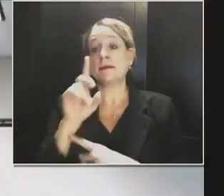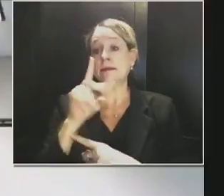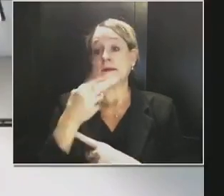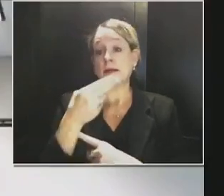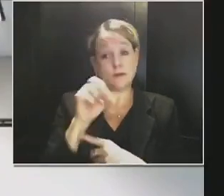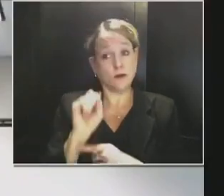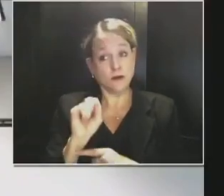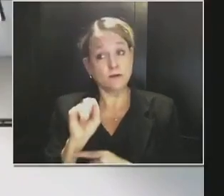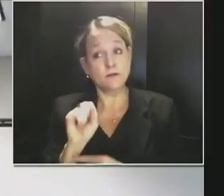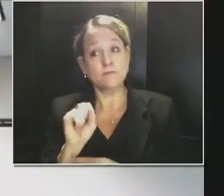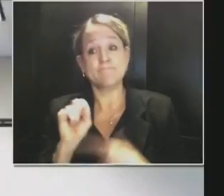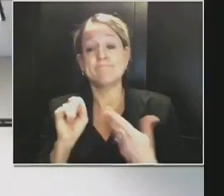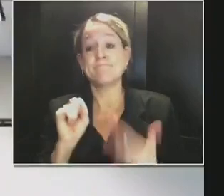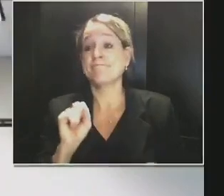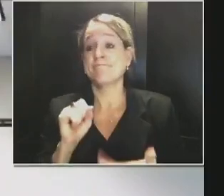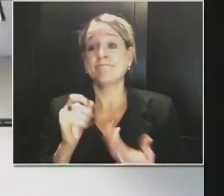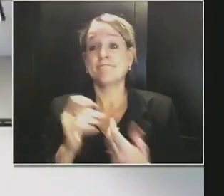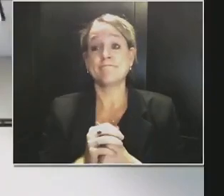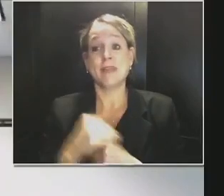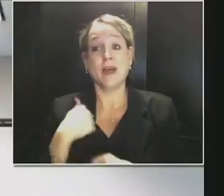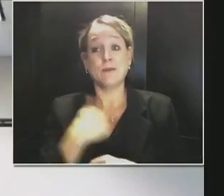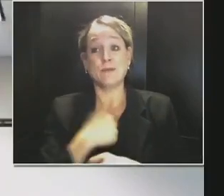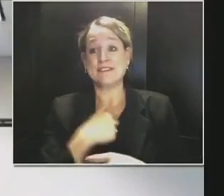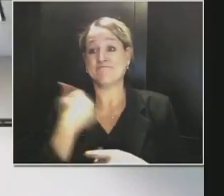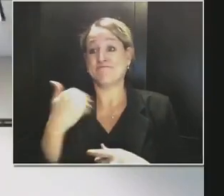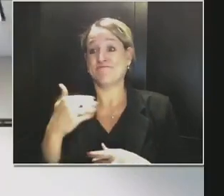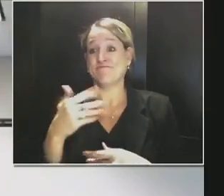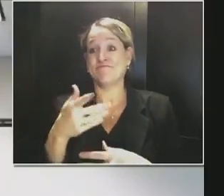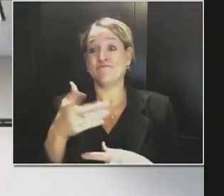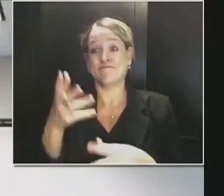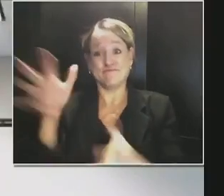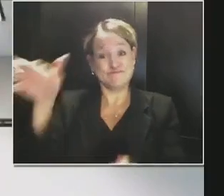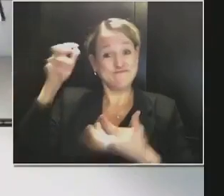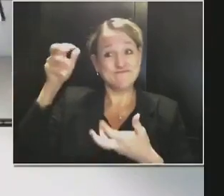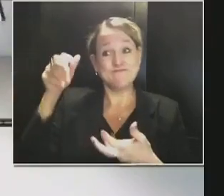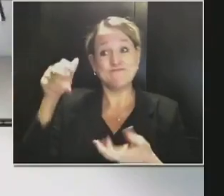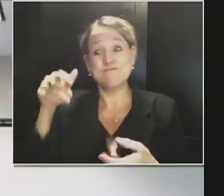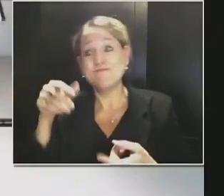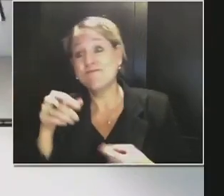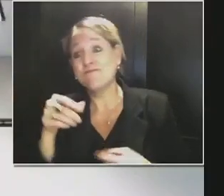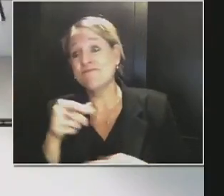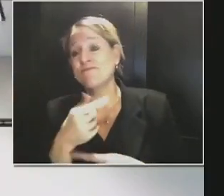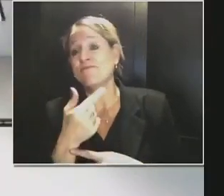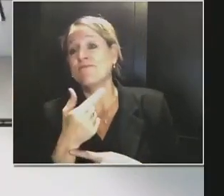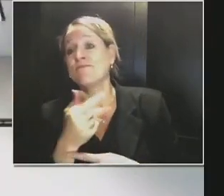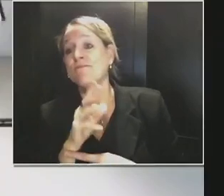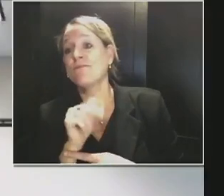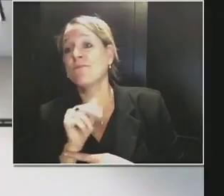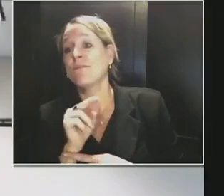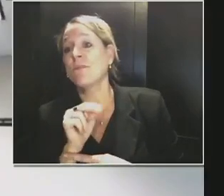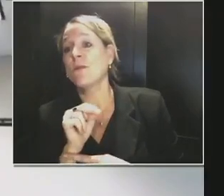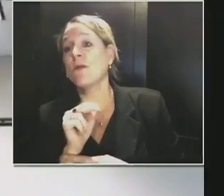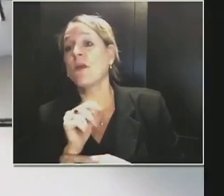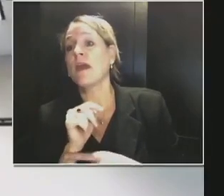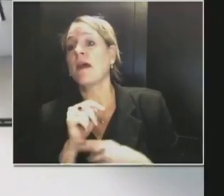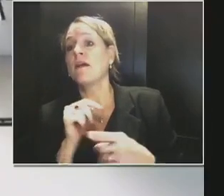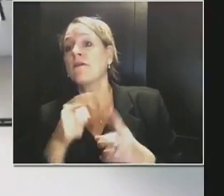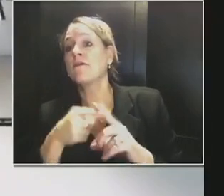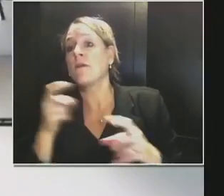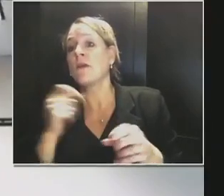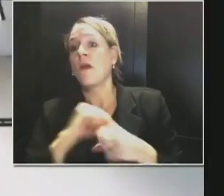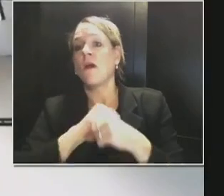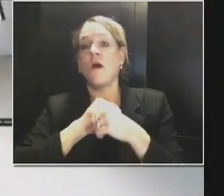that this is a place you can trust for accurate data. So to that end, we continue to add new data to better inform